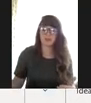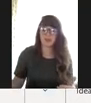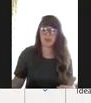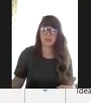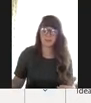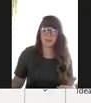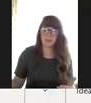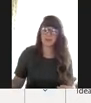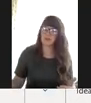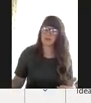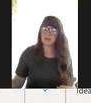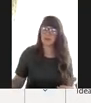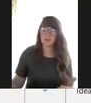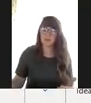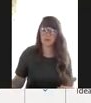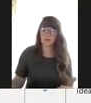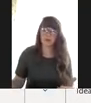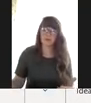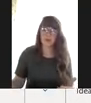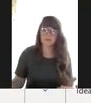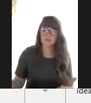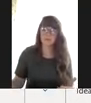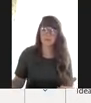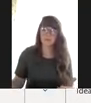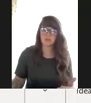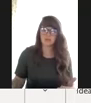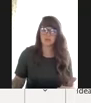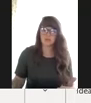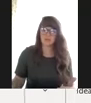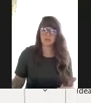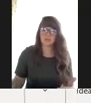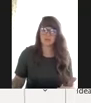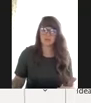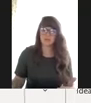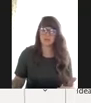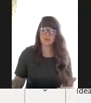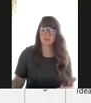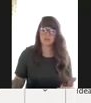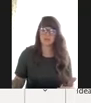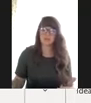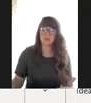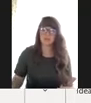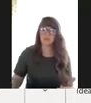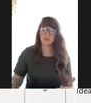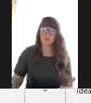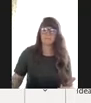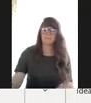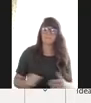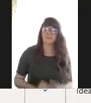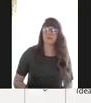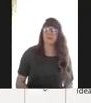started with that, but I don't know that I really want to go down that specific. Well, let's talk about hope, okay?